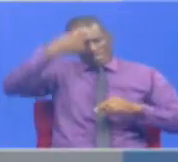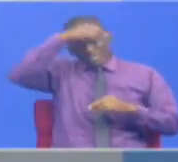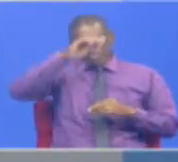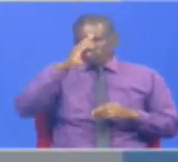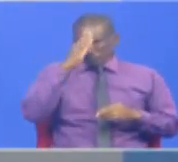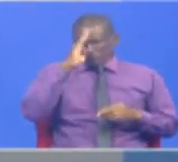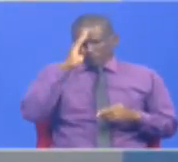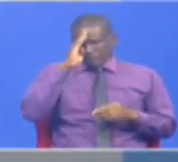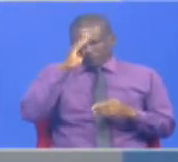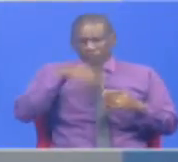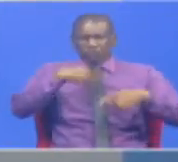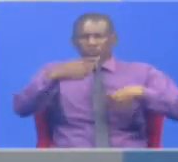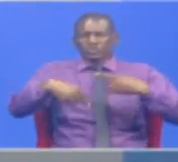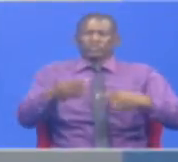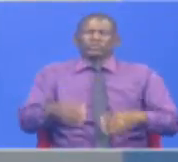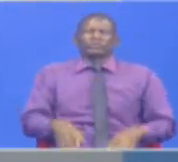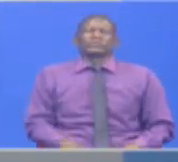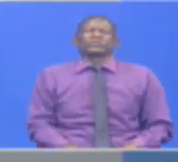Doubt continues.